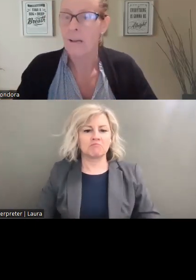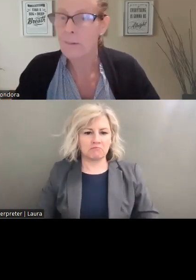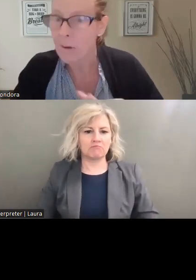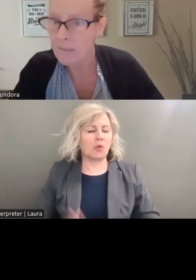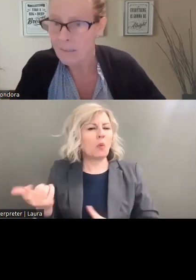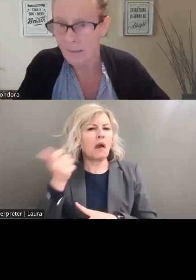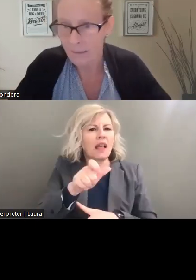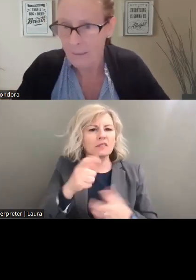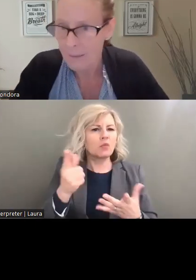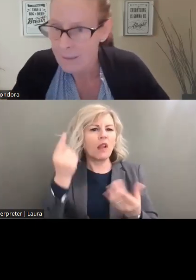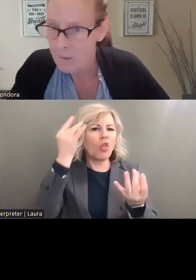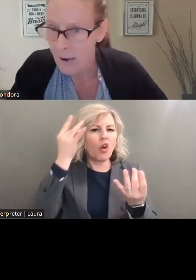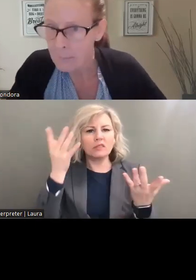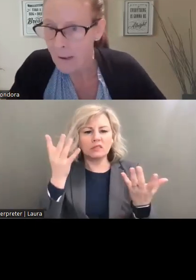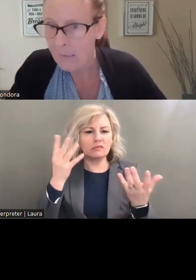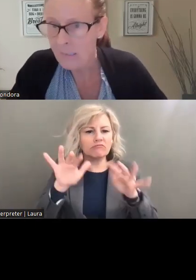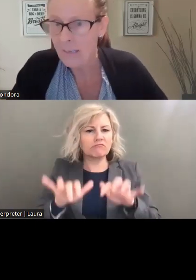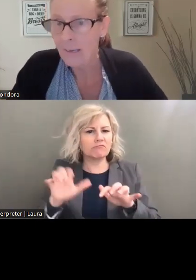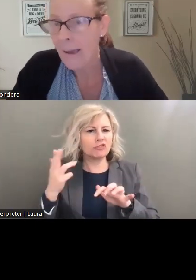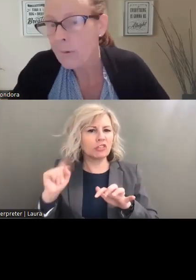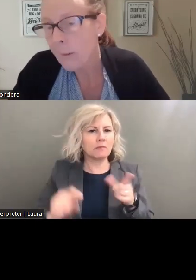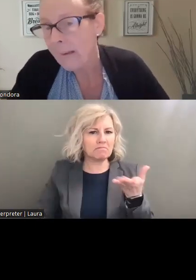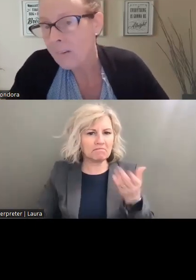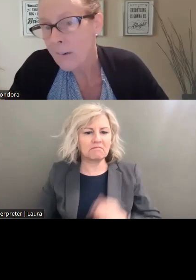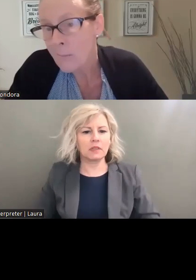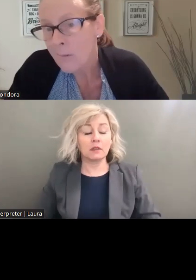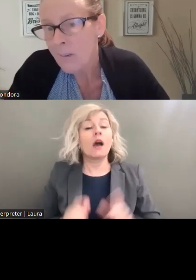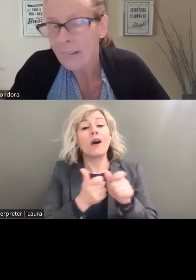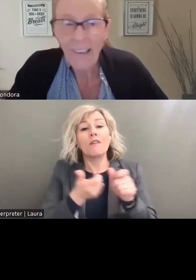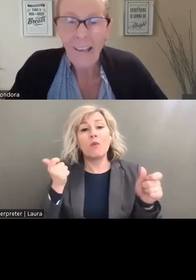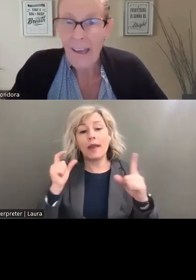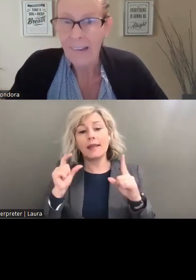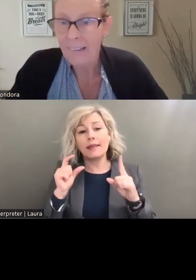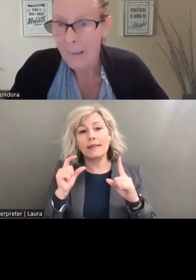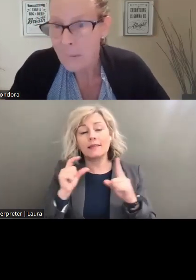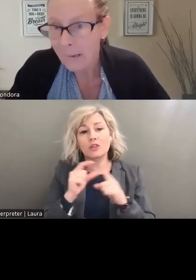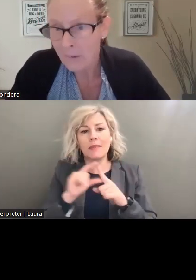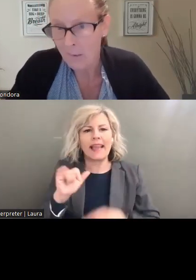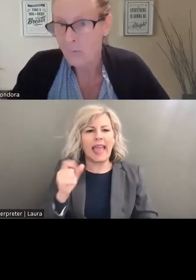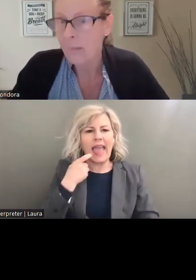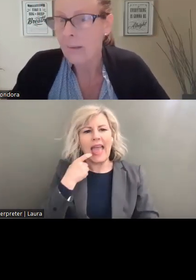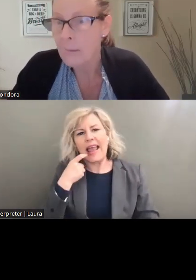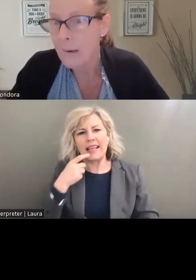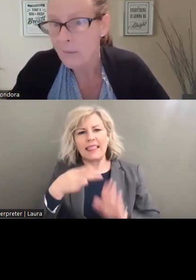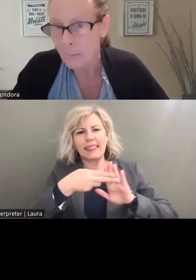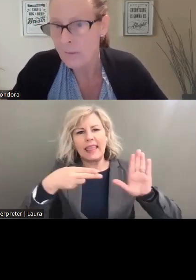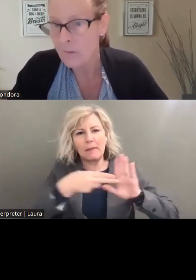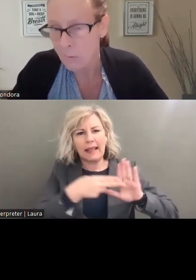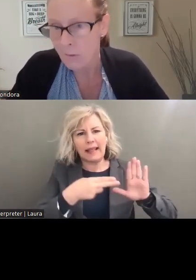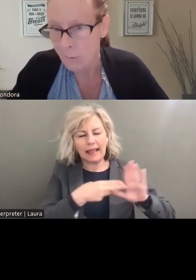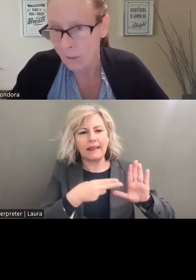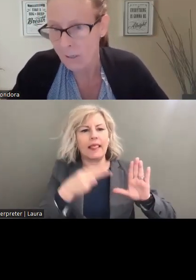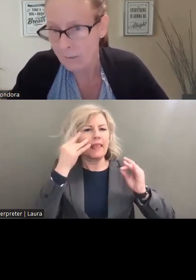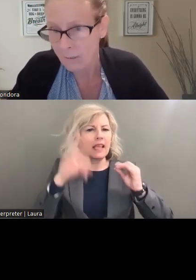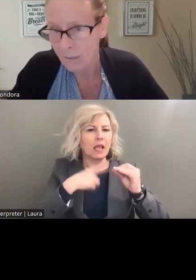What else? Other thoughts into the chat box. Yeah, avoiding terms like addict, labeling terms, and thinking about substance